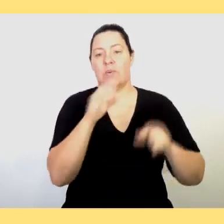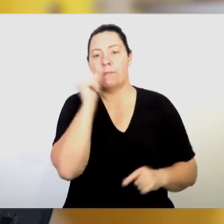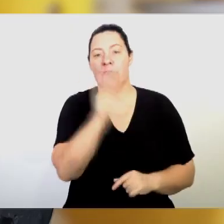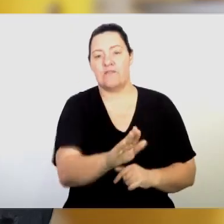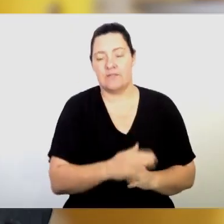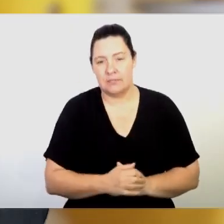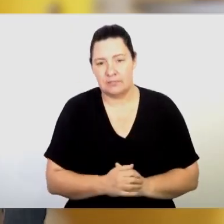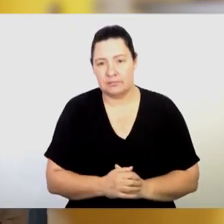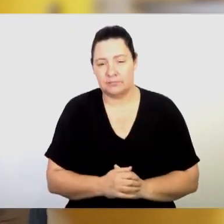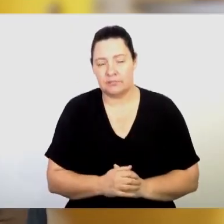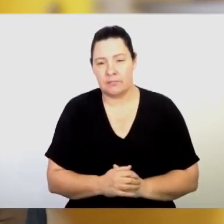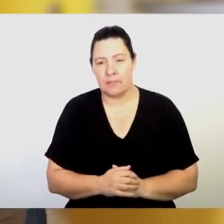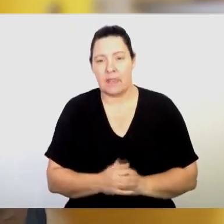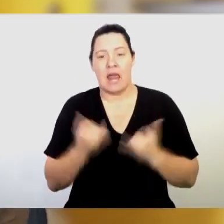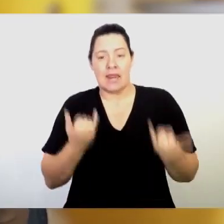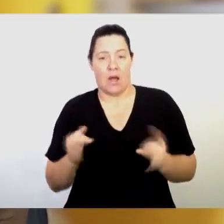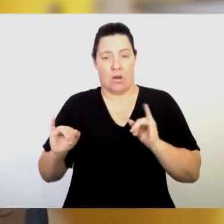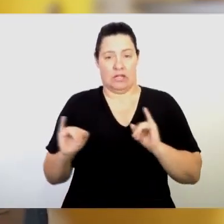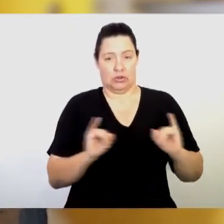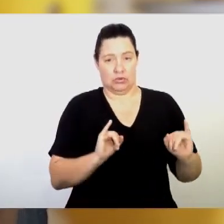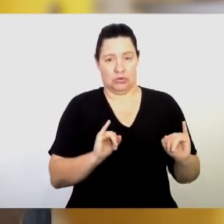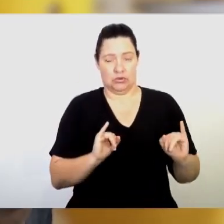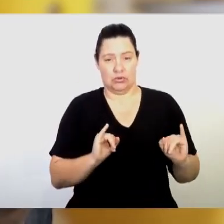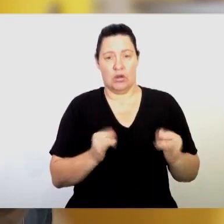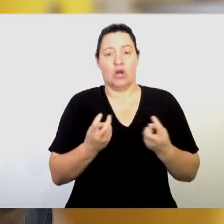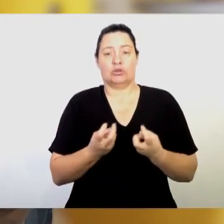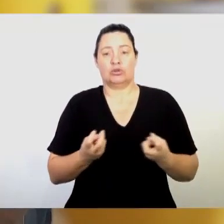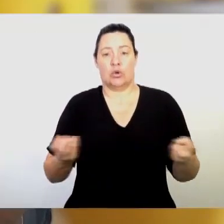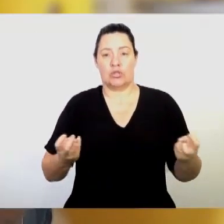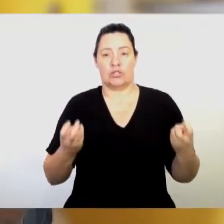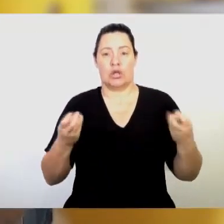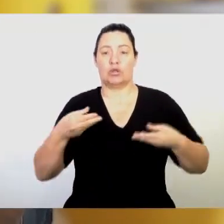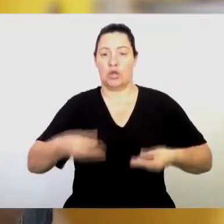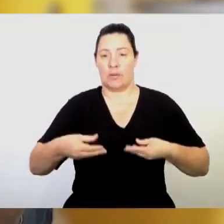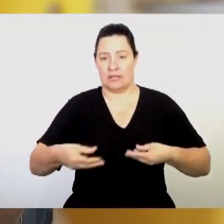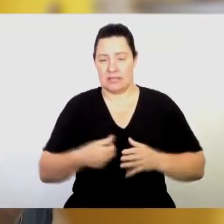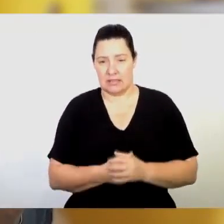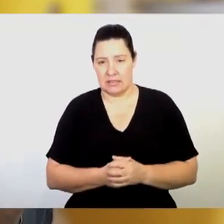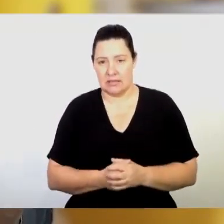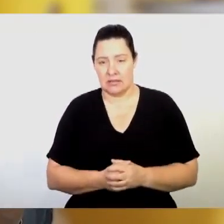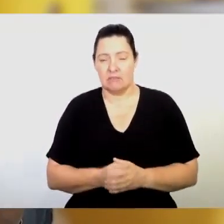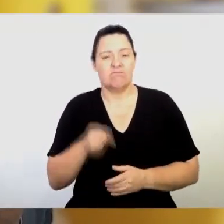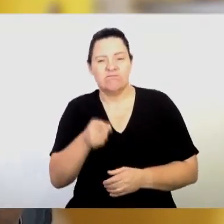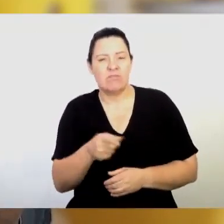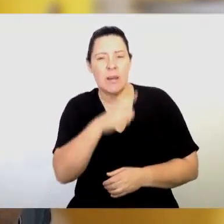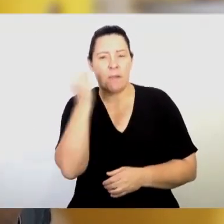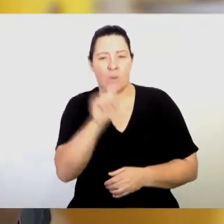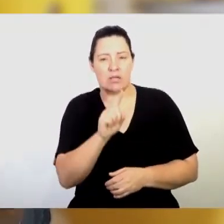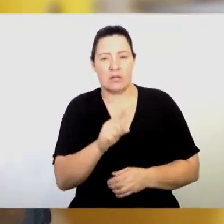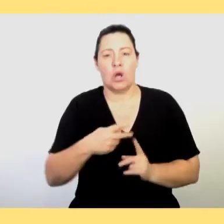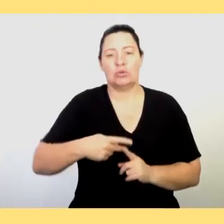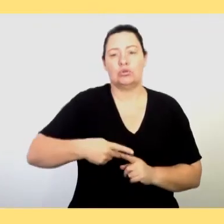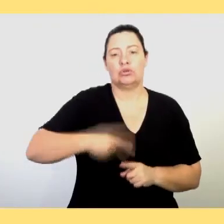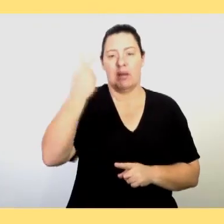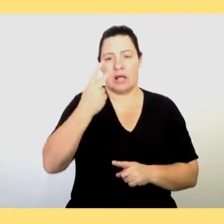debtor. Now, I'm going to introduce you to a source document. A source document, and this is what we